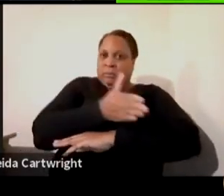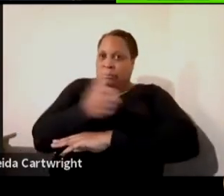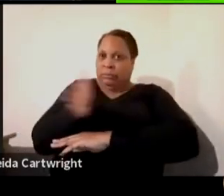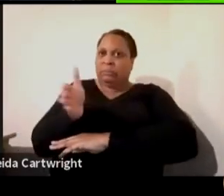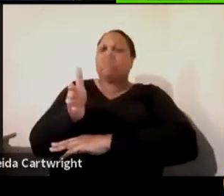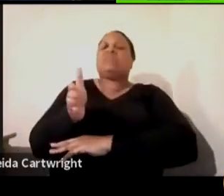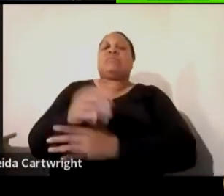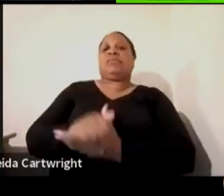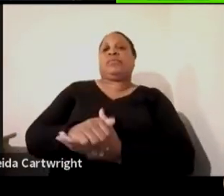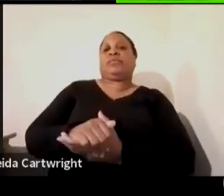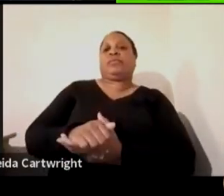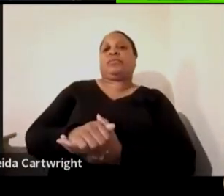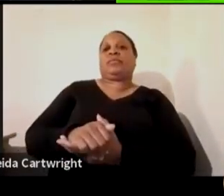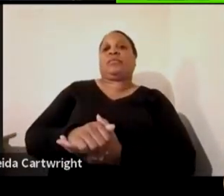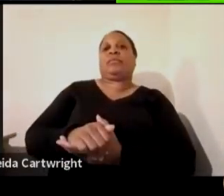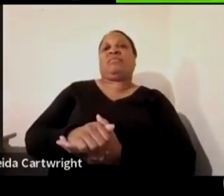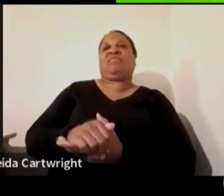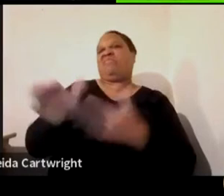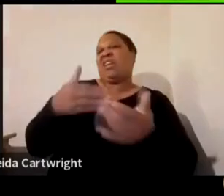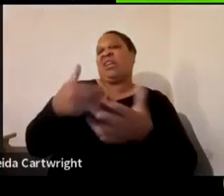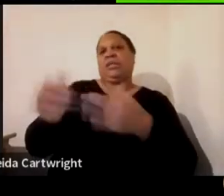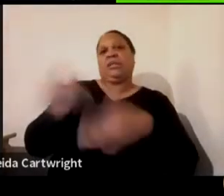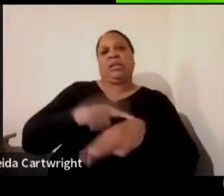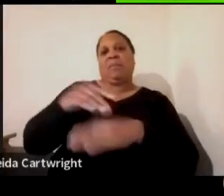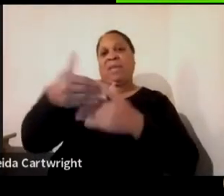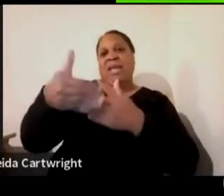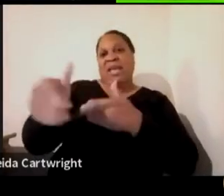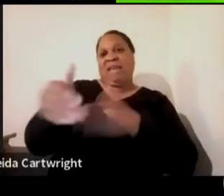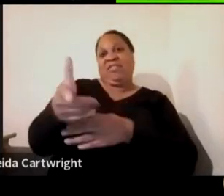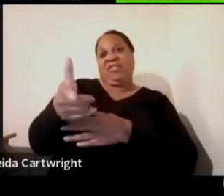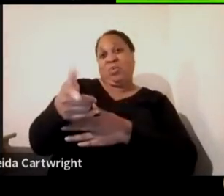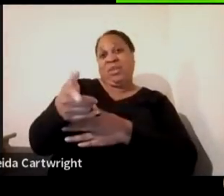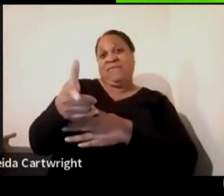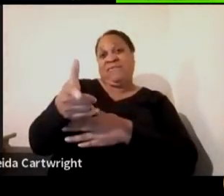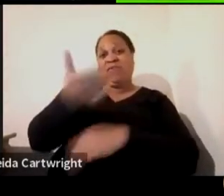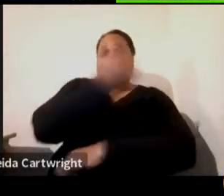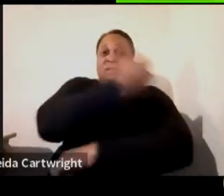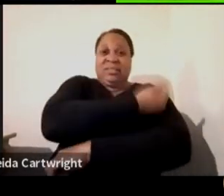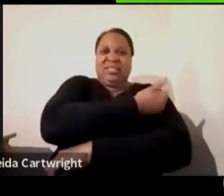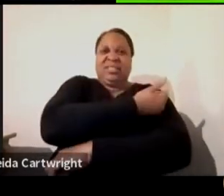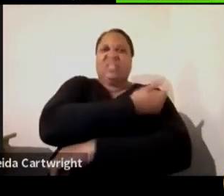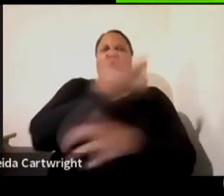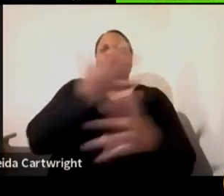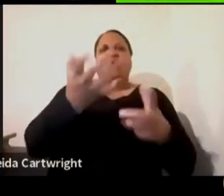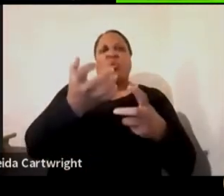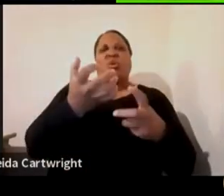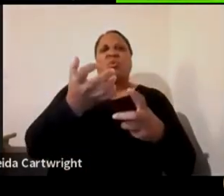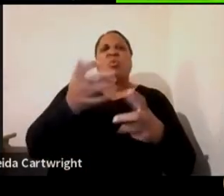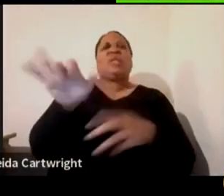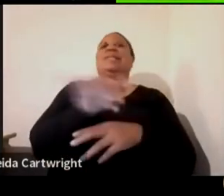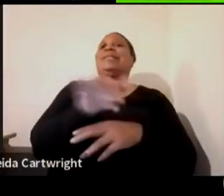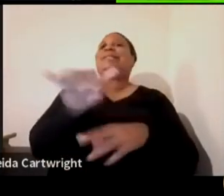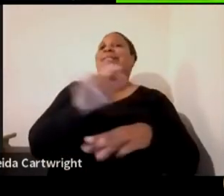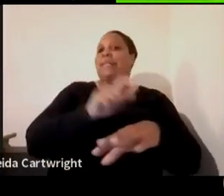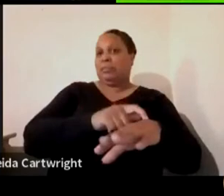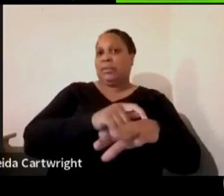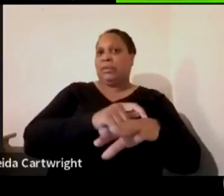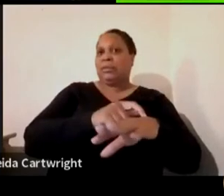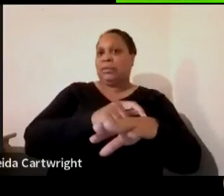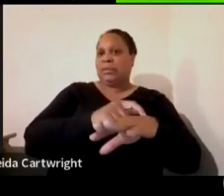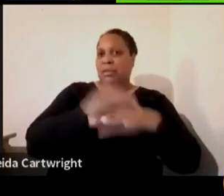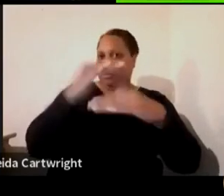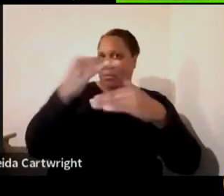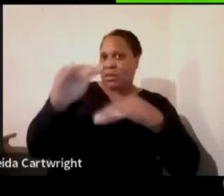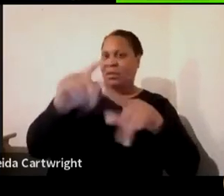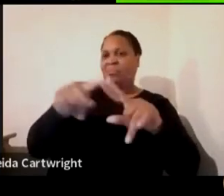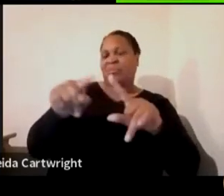And so any time after the 21st dose, although we would strive to have it at that same time, it would still be